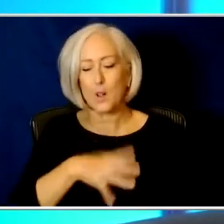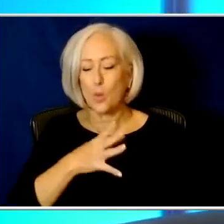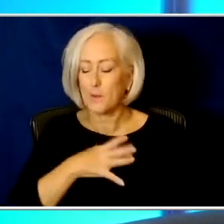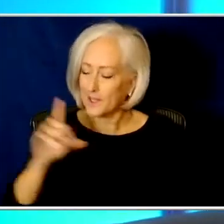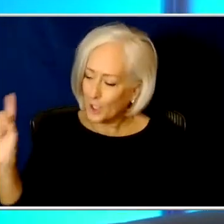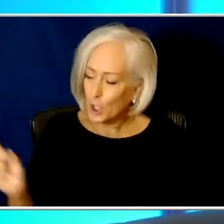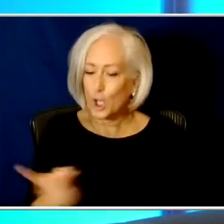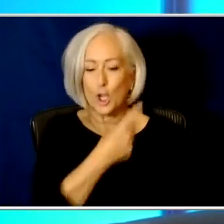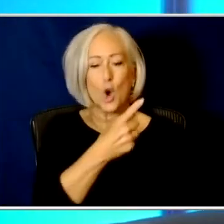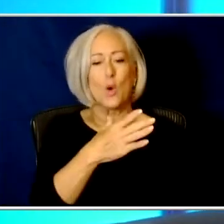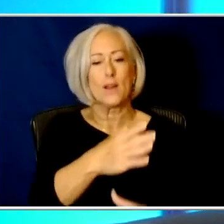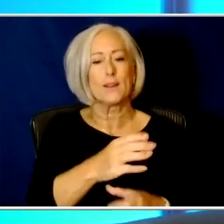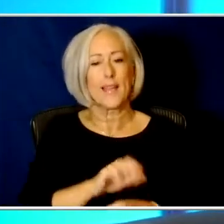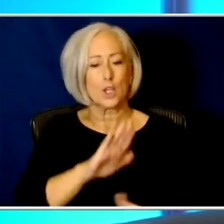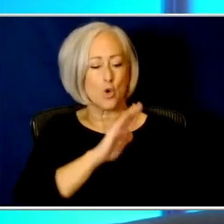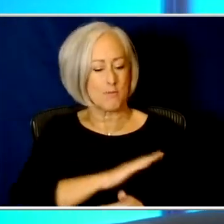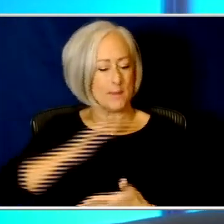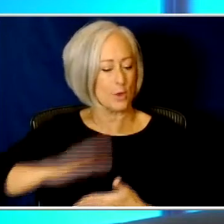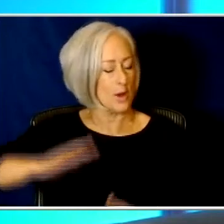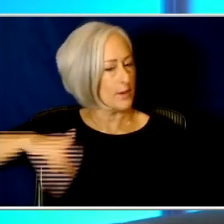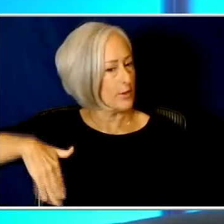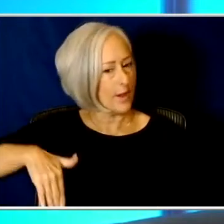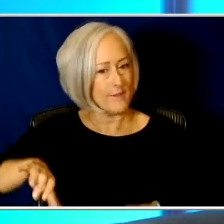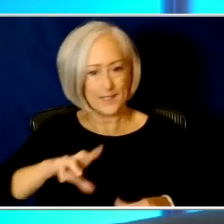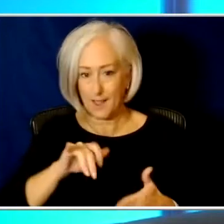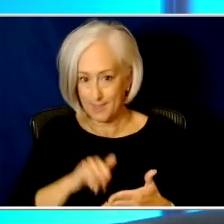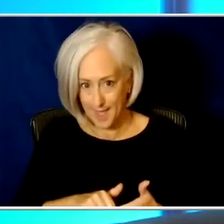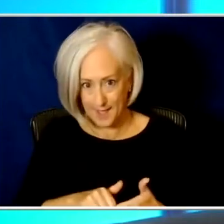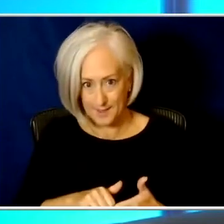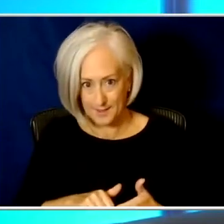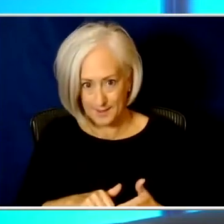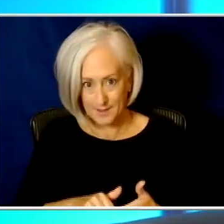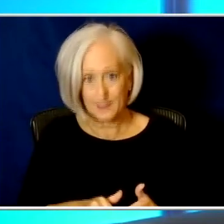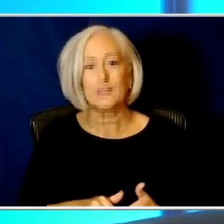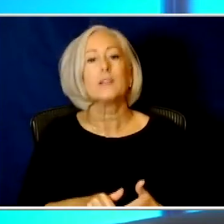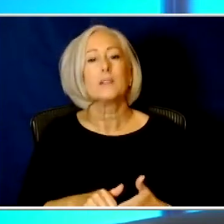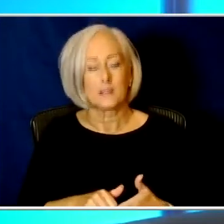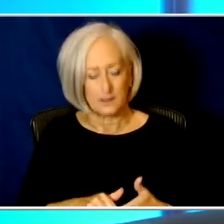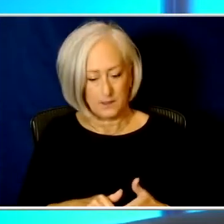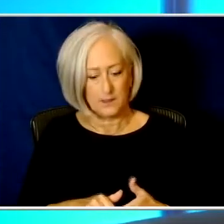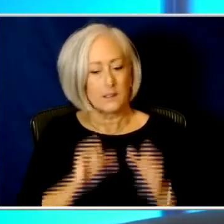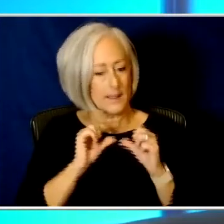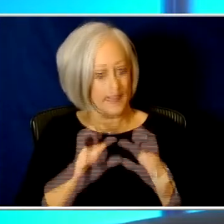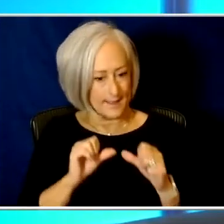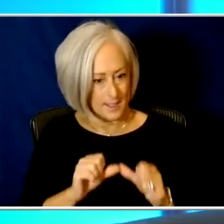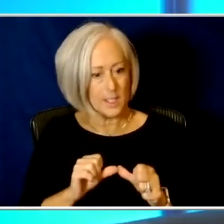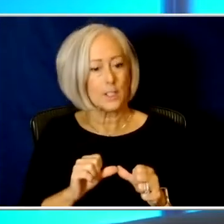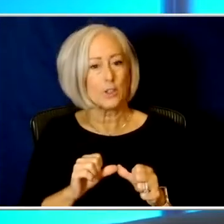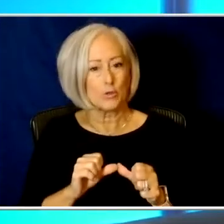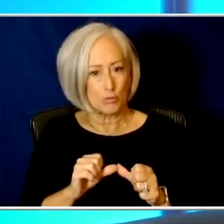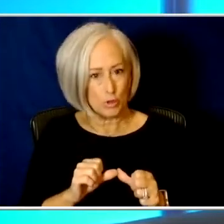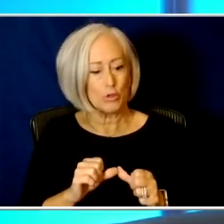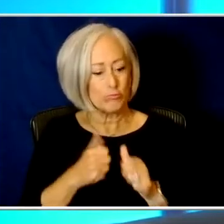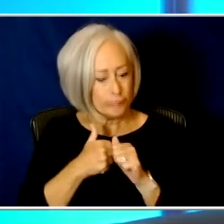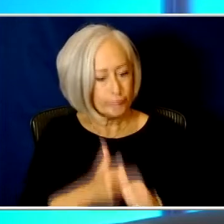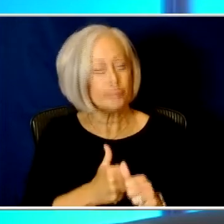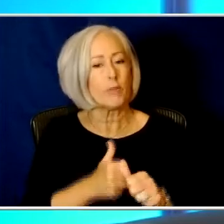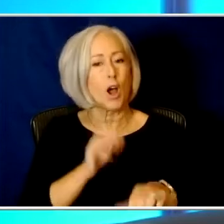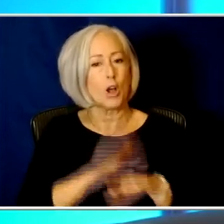know, we have to do something about it. And we may not always know what we can do, or we may not have access to the treatments that we